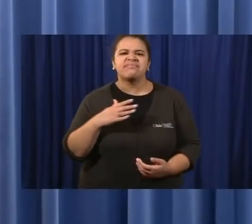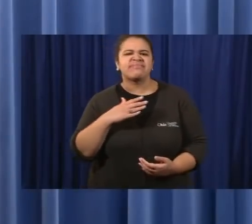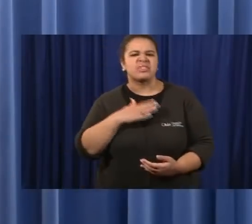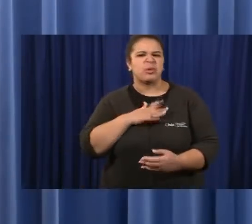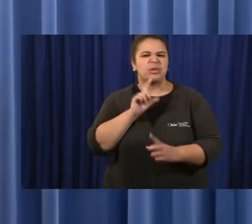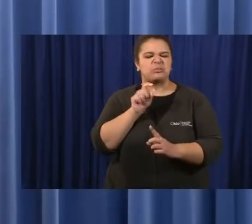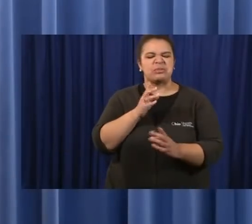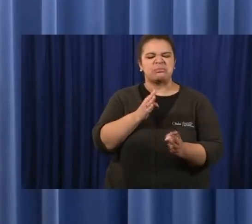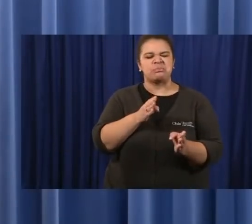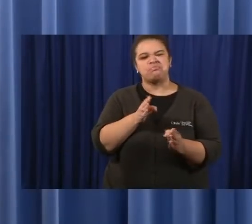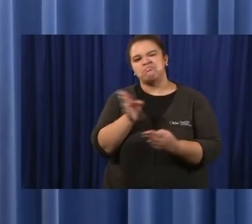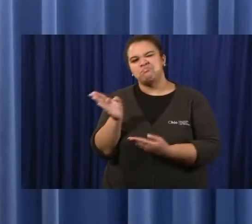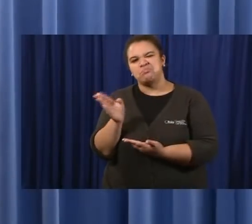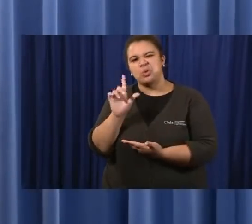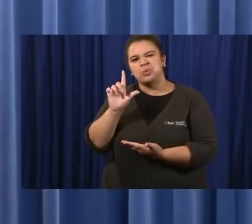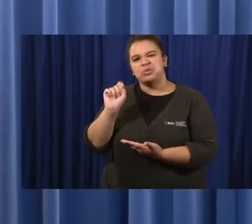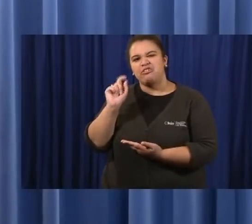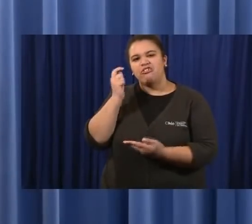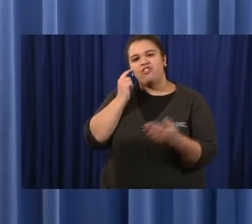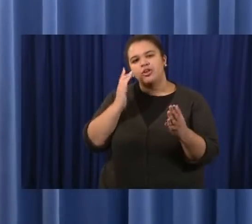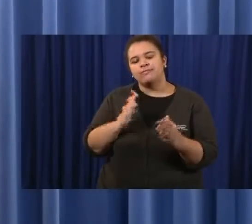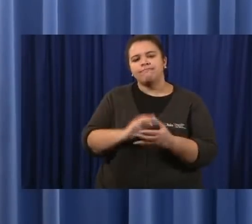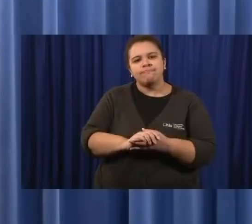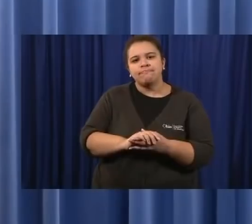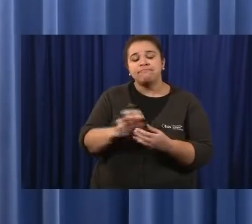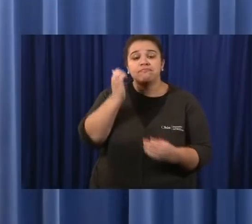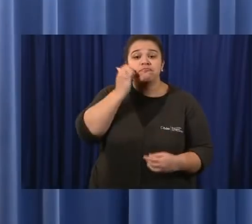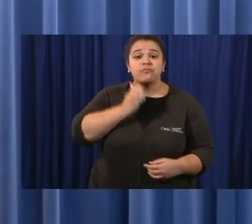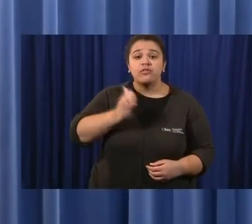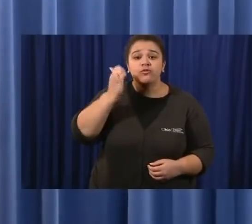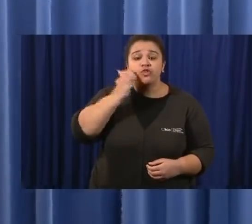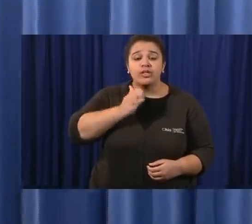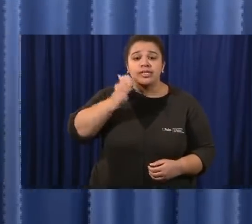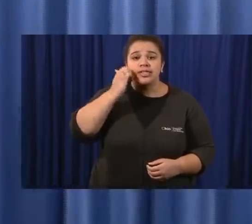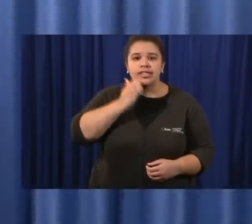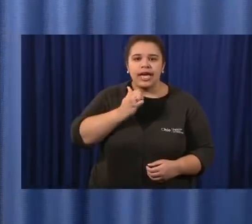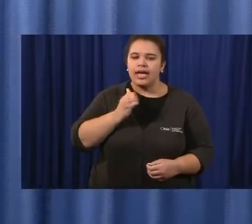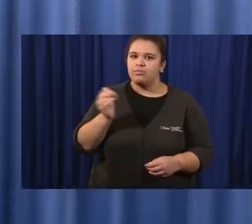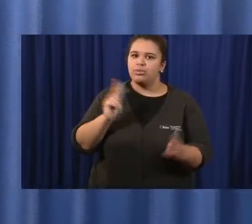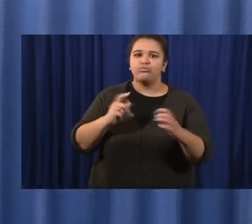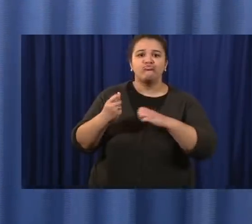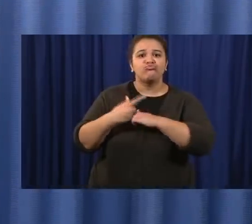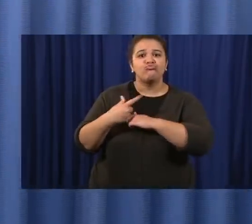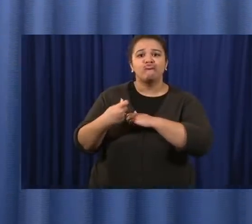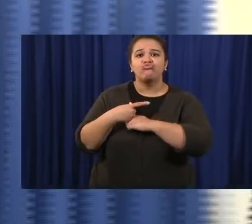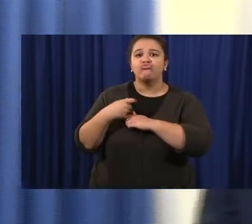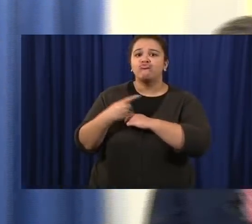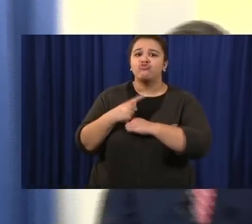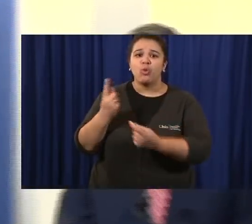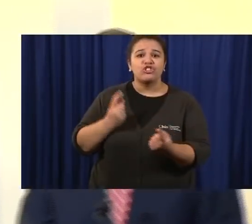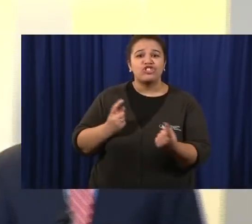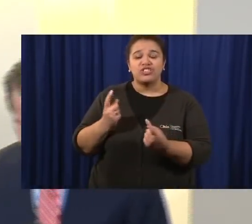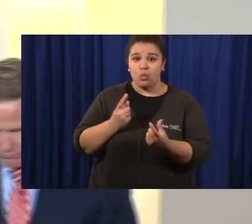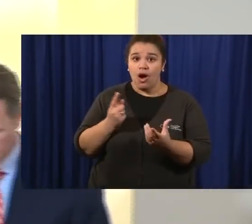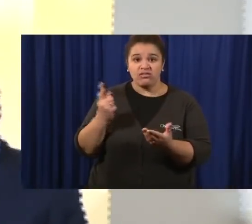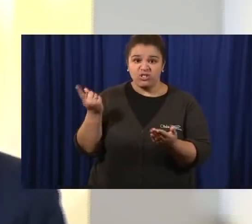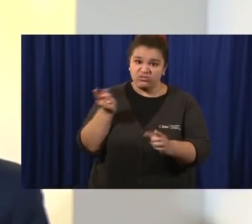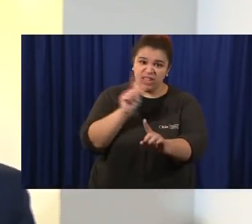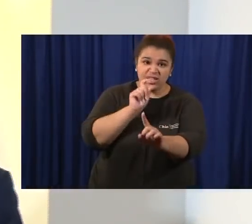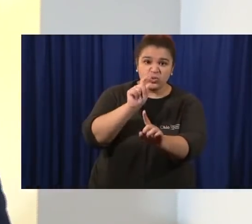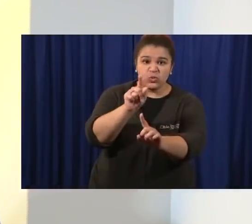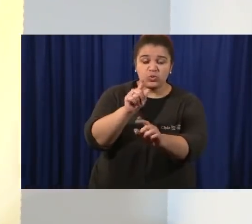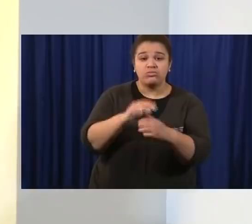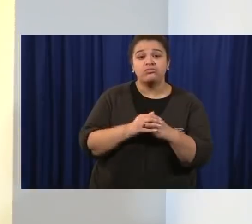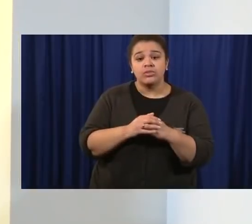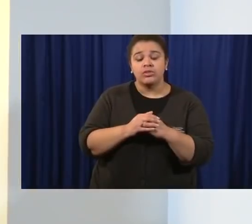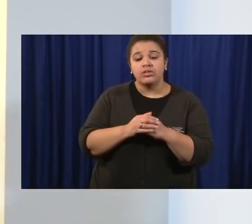from Ohioans every day who want to pose questions to you through us. Among the most prevalent